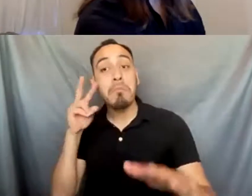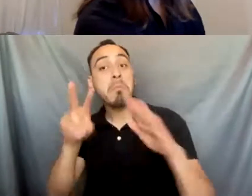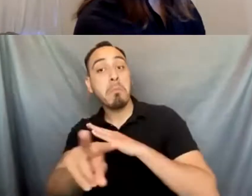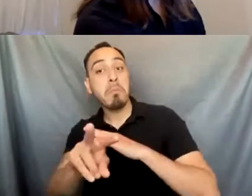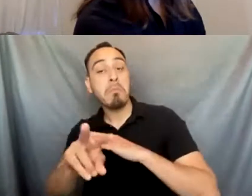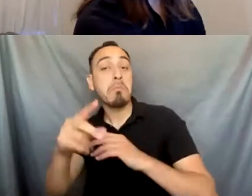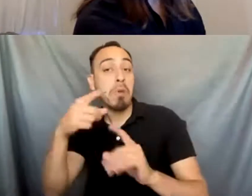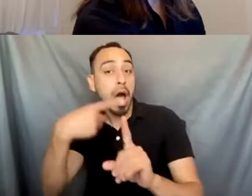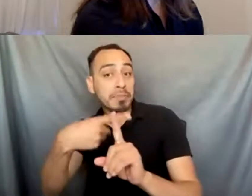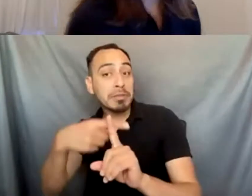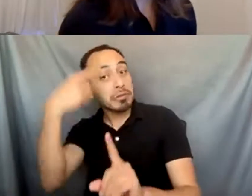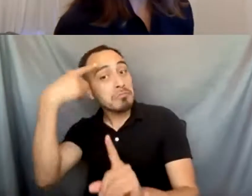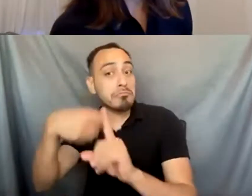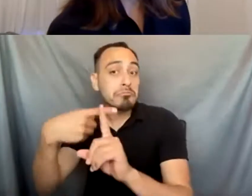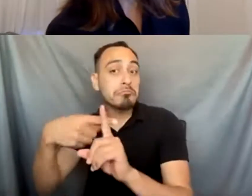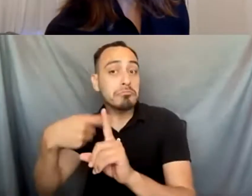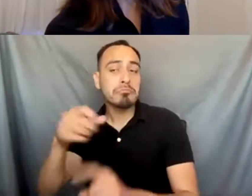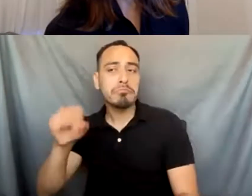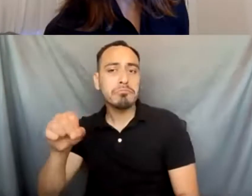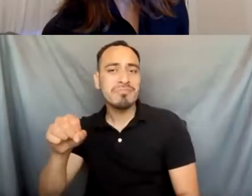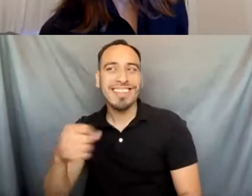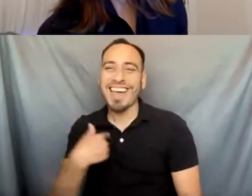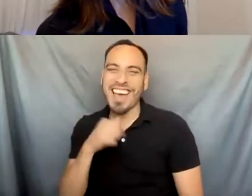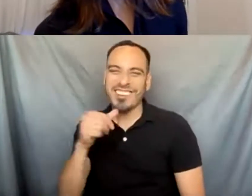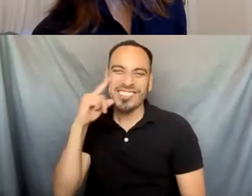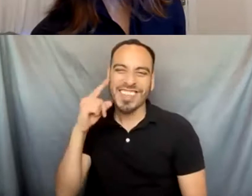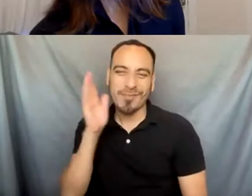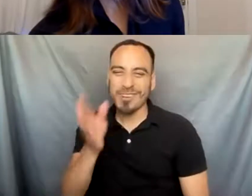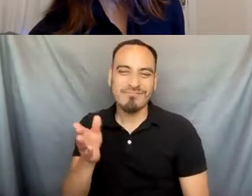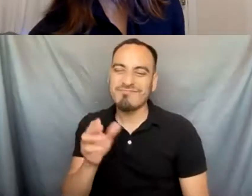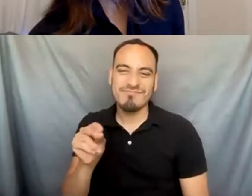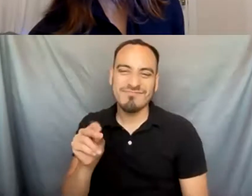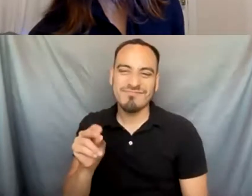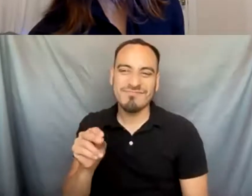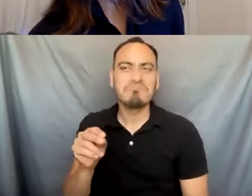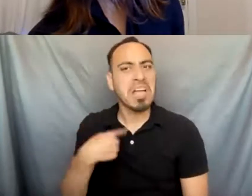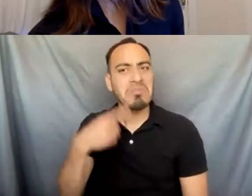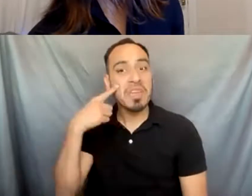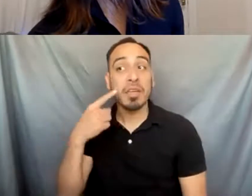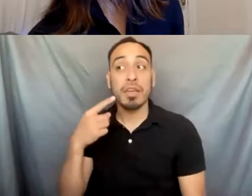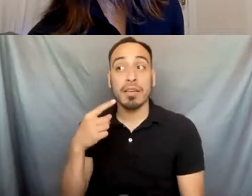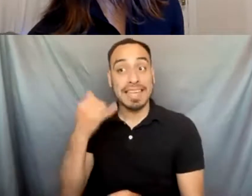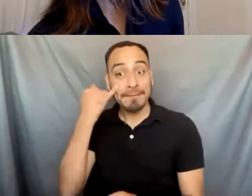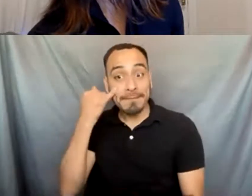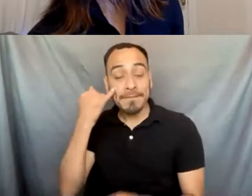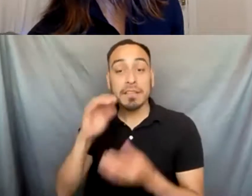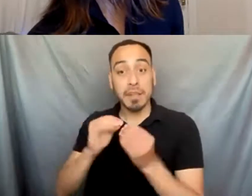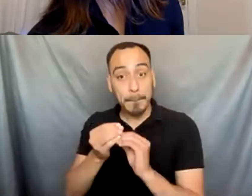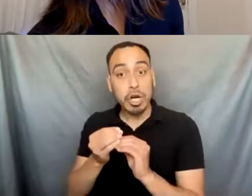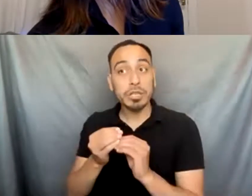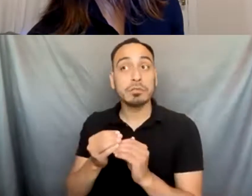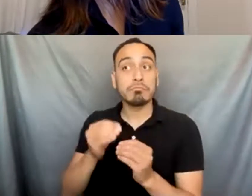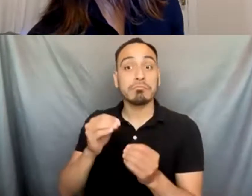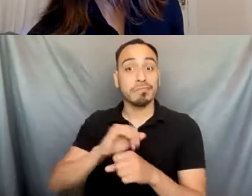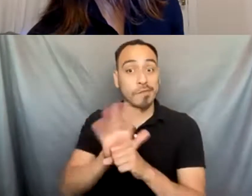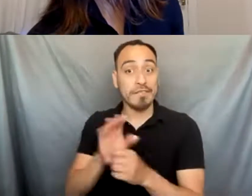I don't think we will, because I think that as the case numbers go down, the